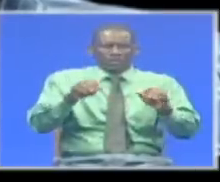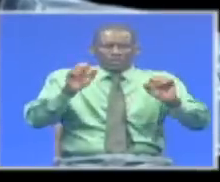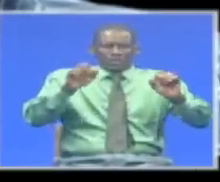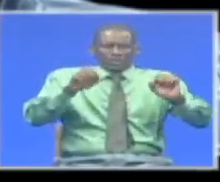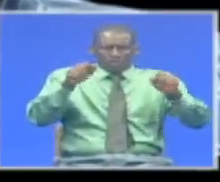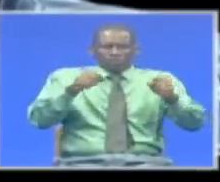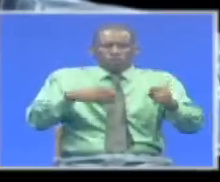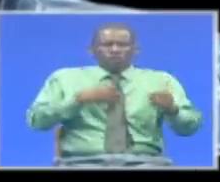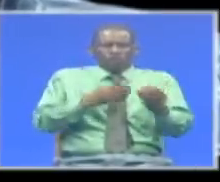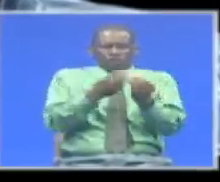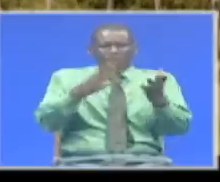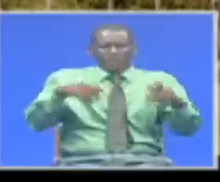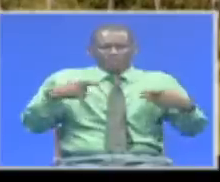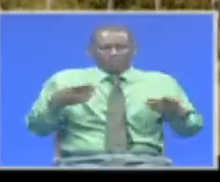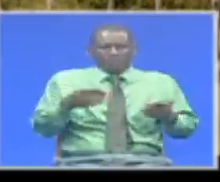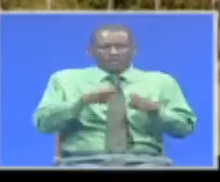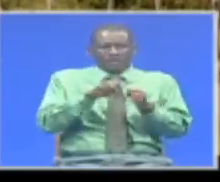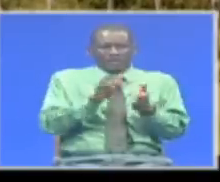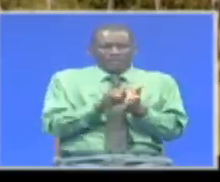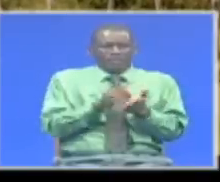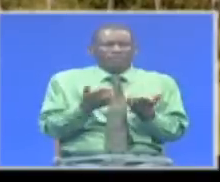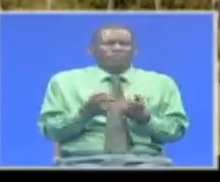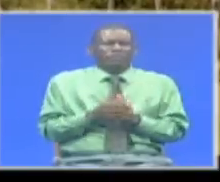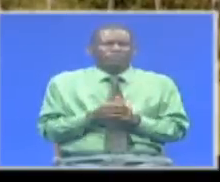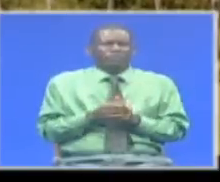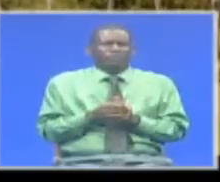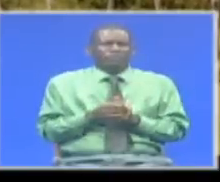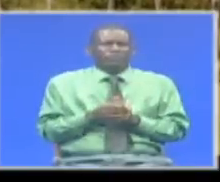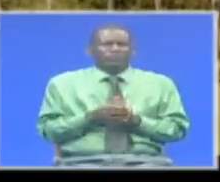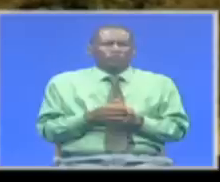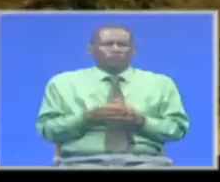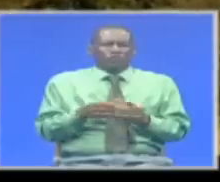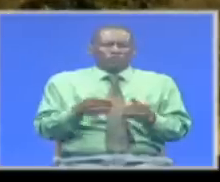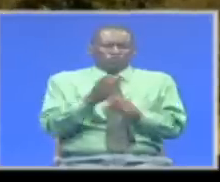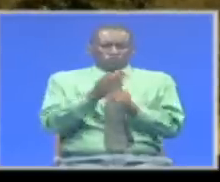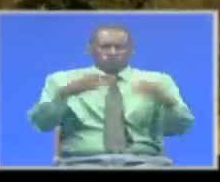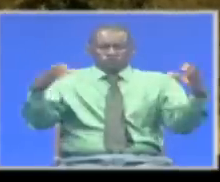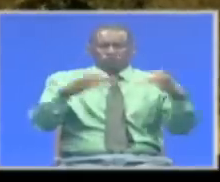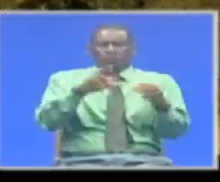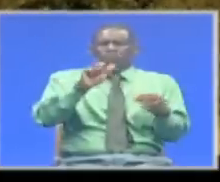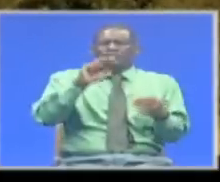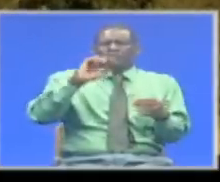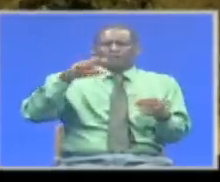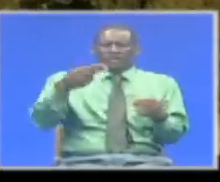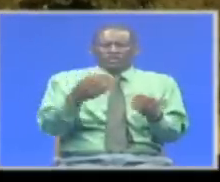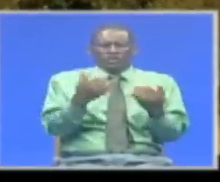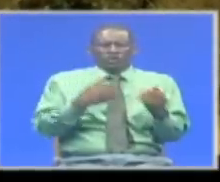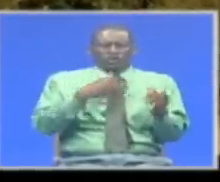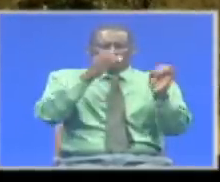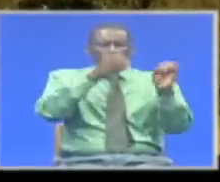number as such settlement. We used to have group ranches, but now it is individual